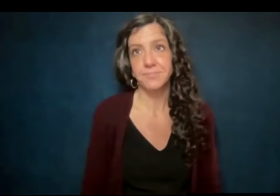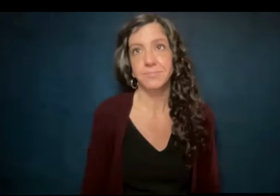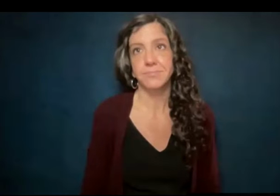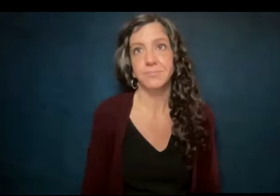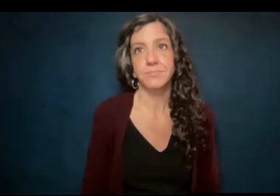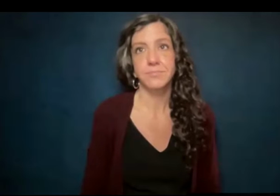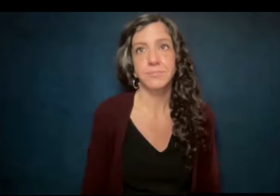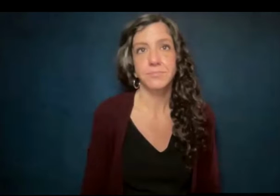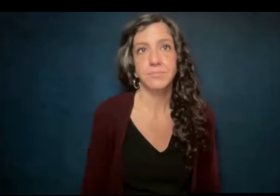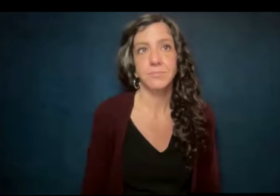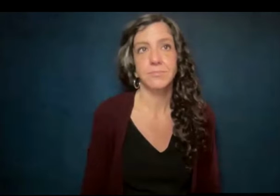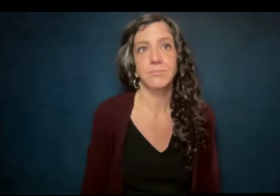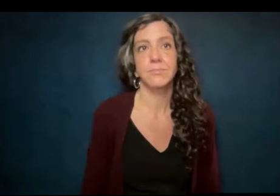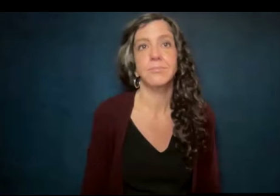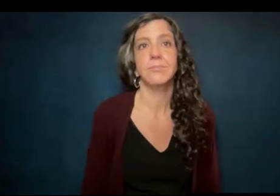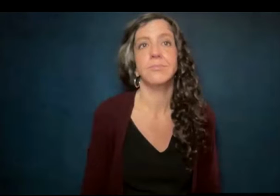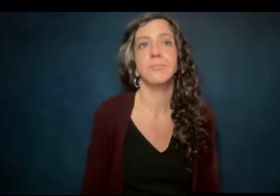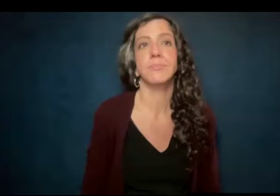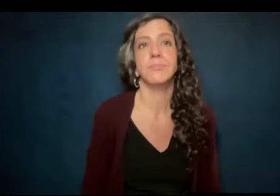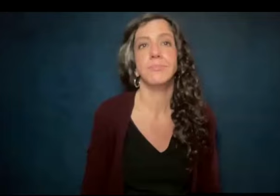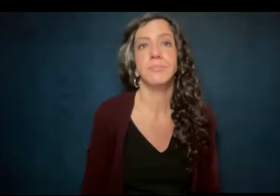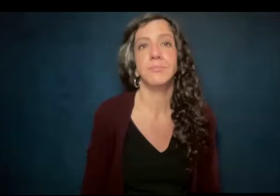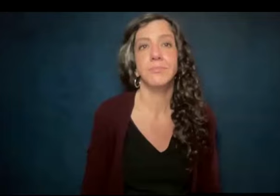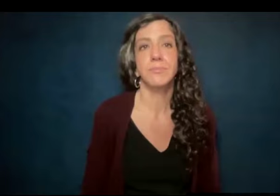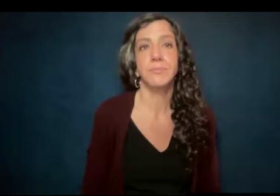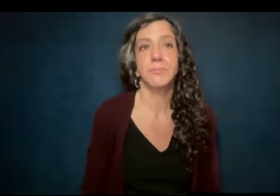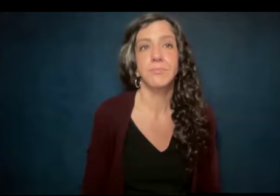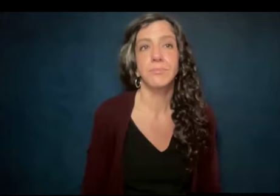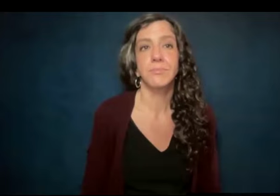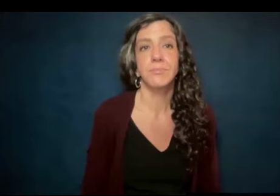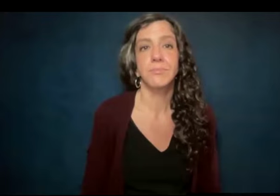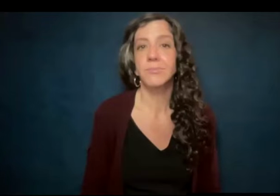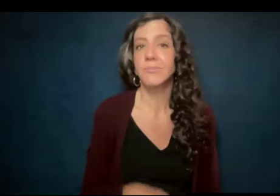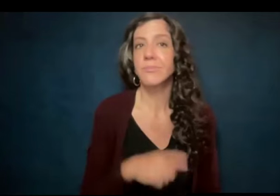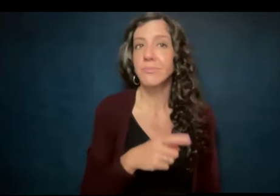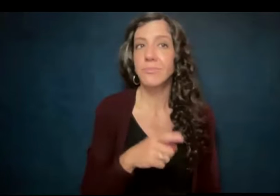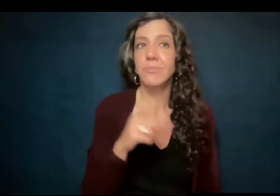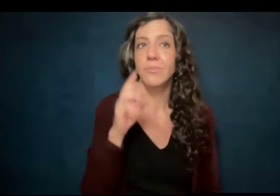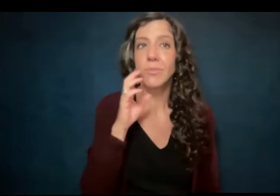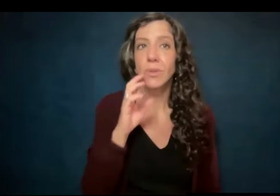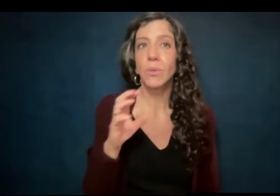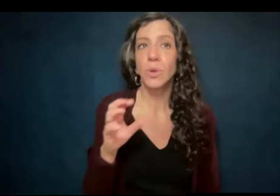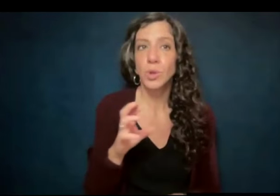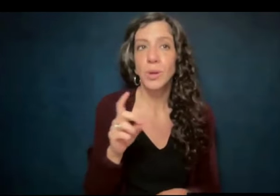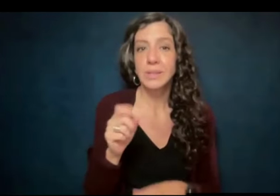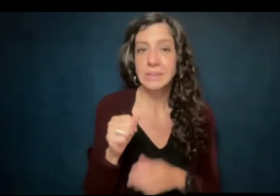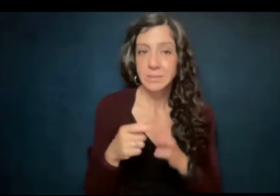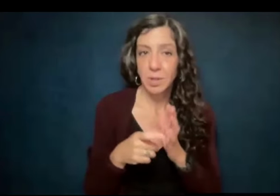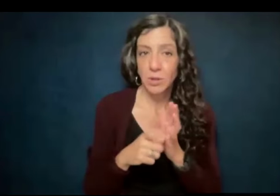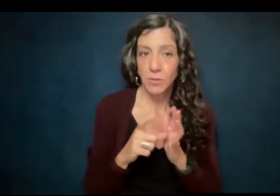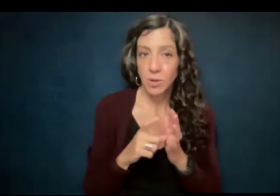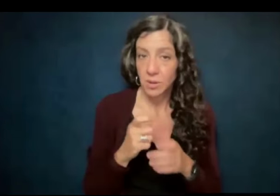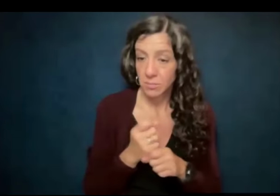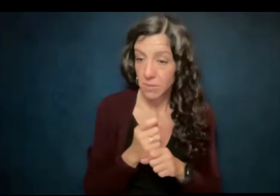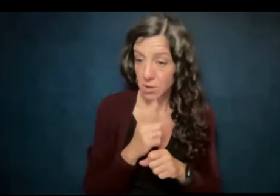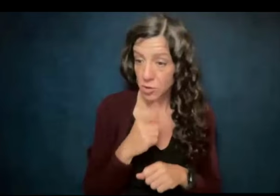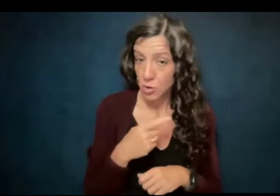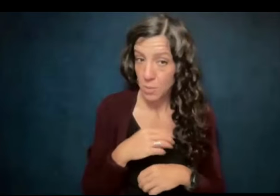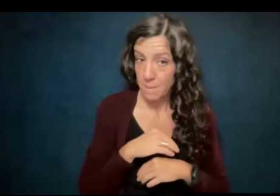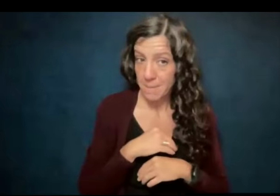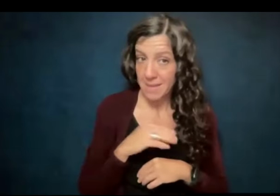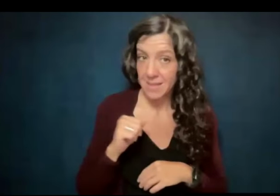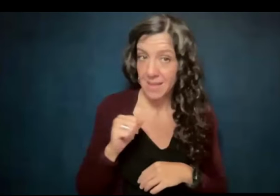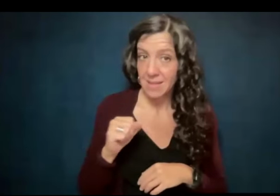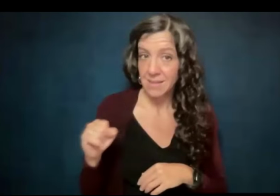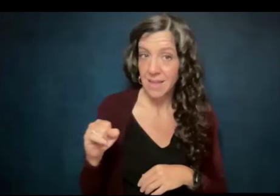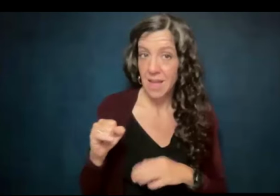don't go through a disability review. It's basically to see if you meet the SSI resources. They're able